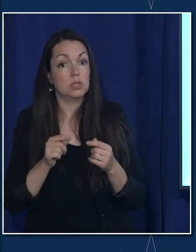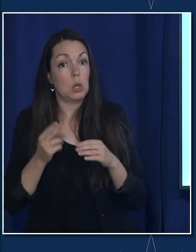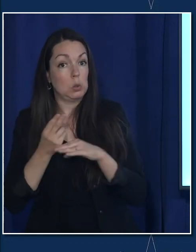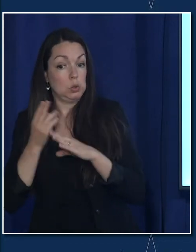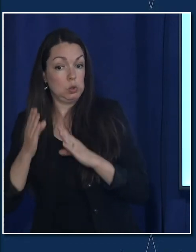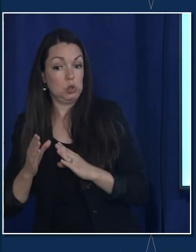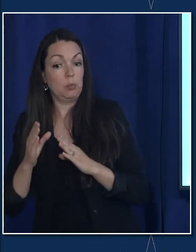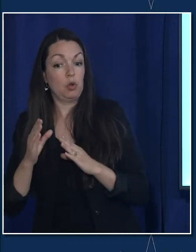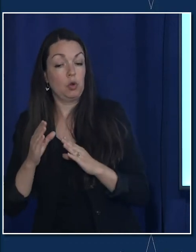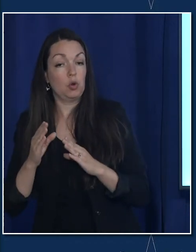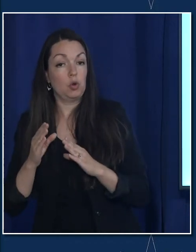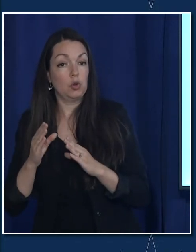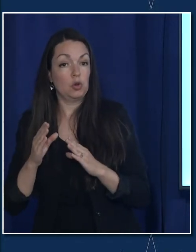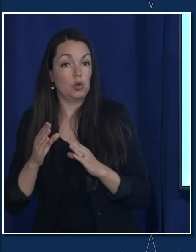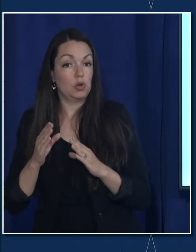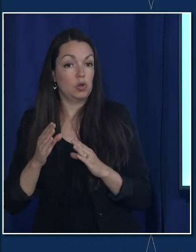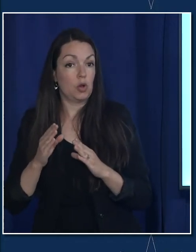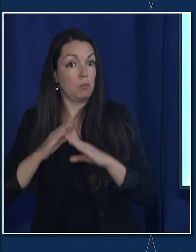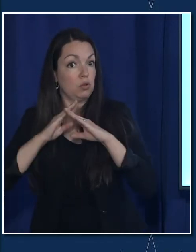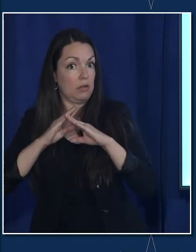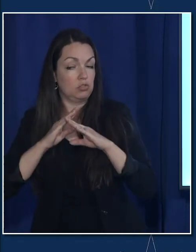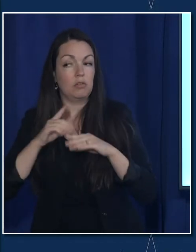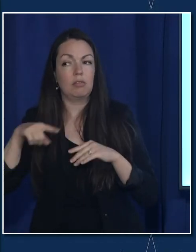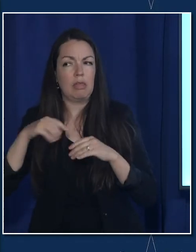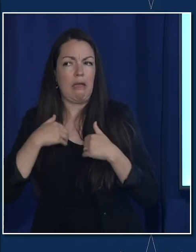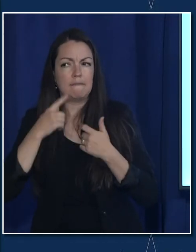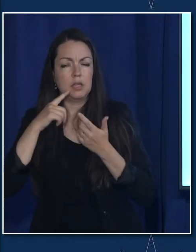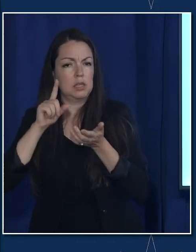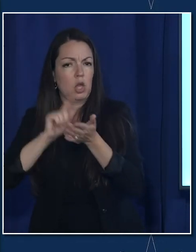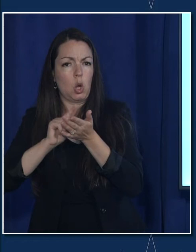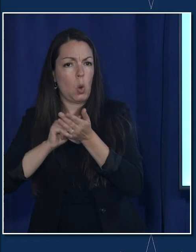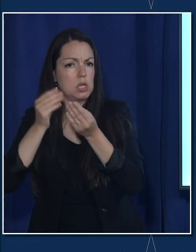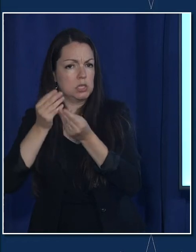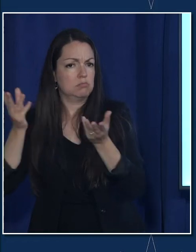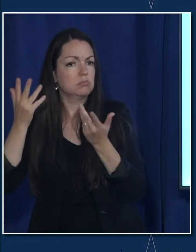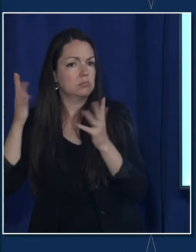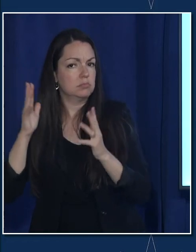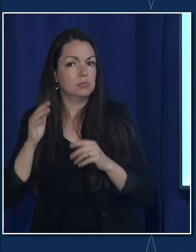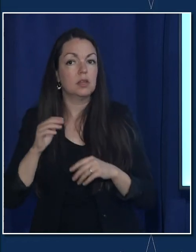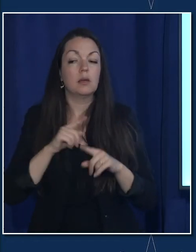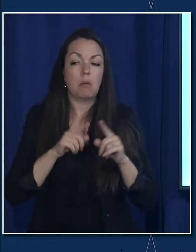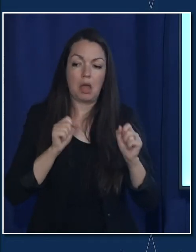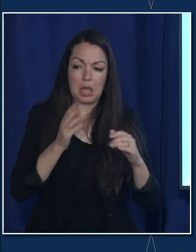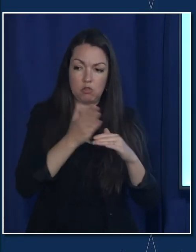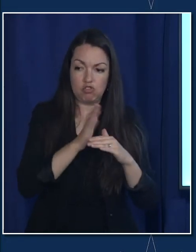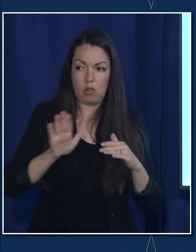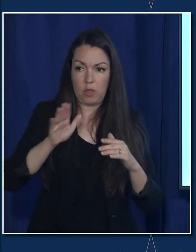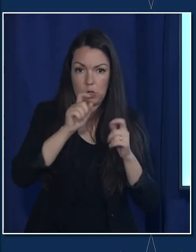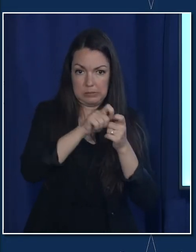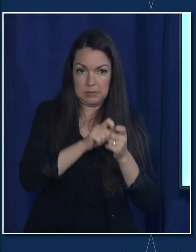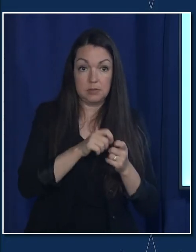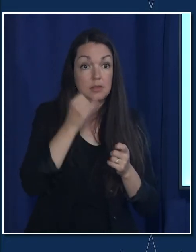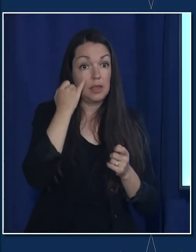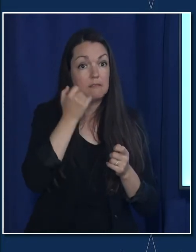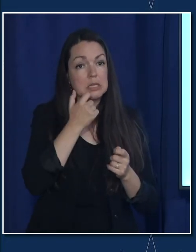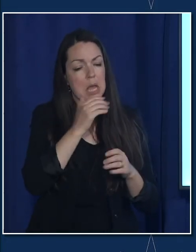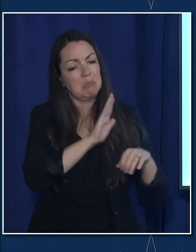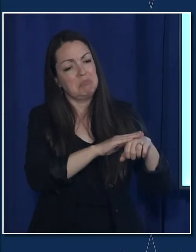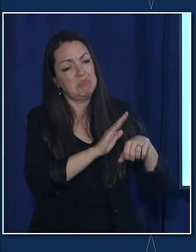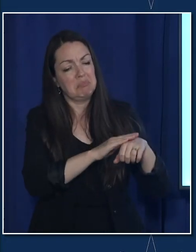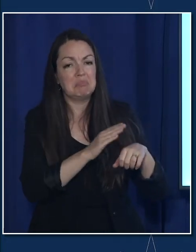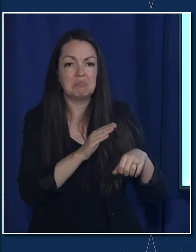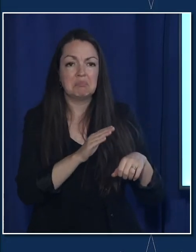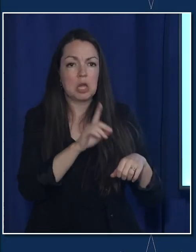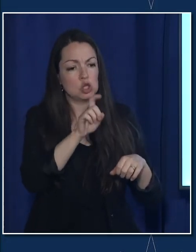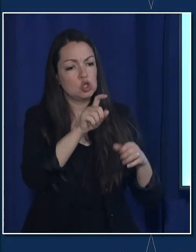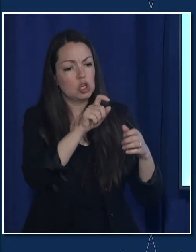actually might put a notice out about this, but I can share some of the details. So those who were given a notice to correct, that's more like a